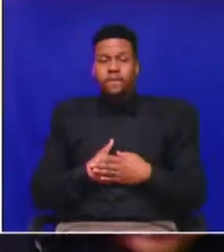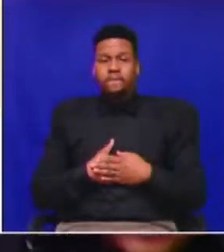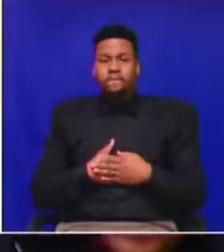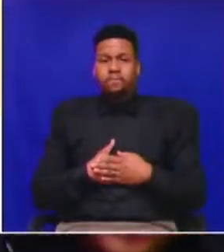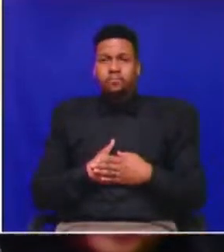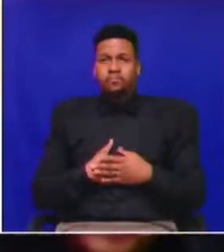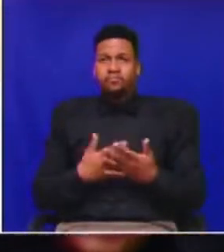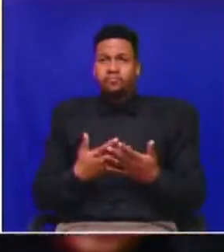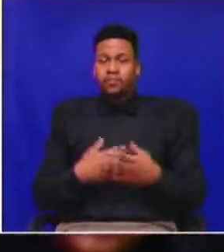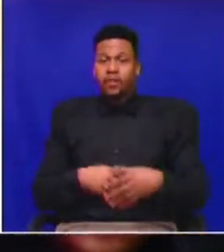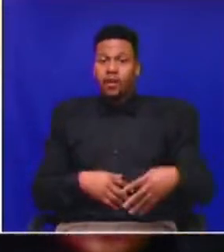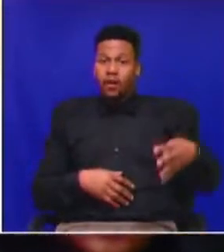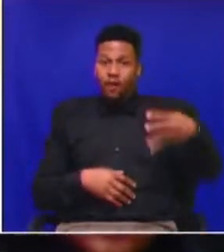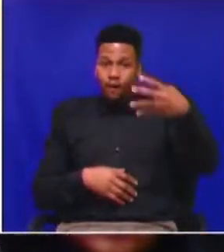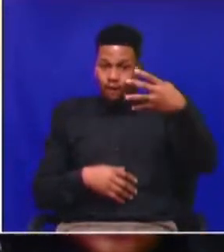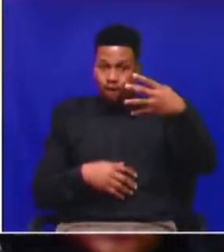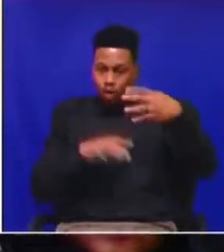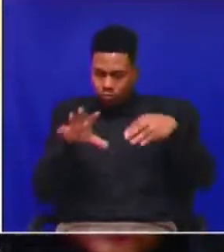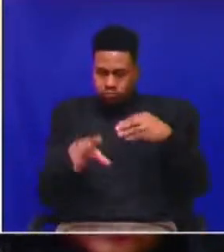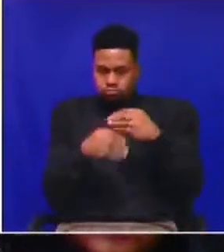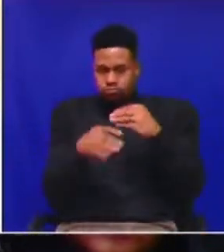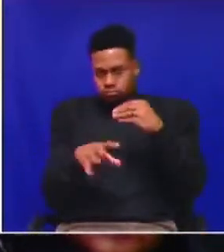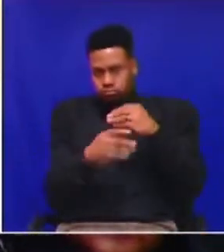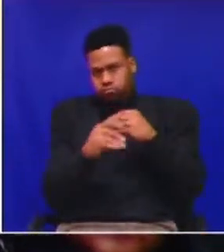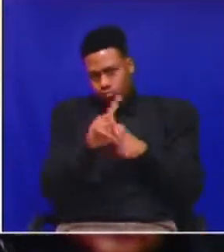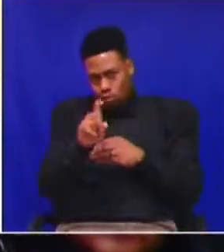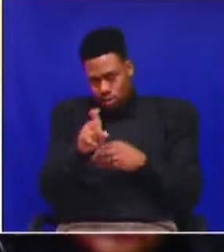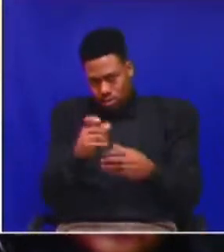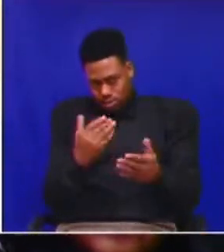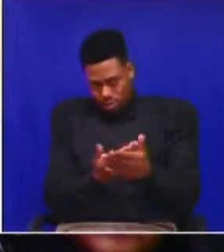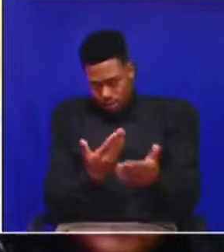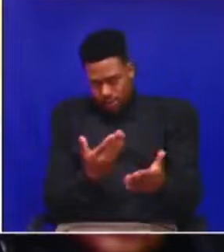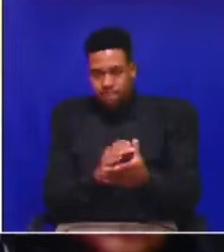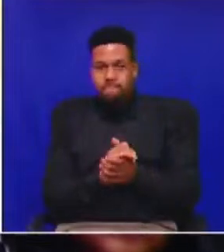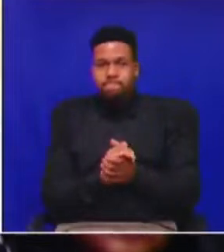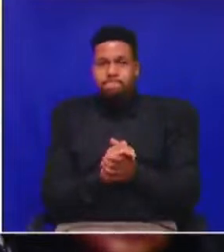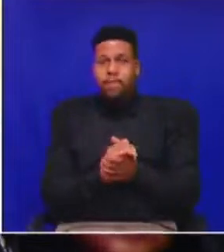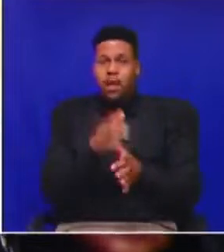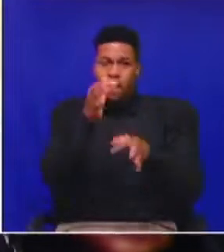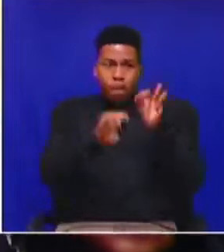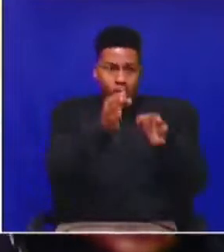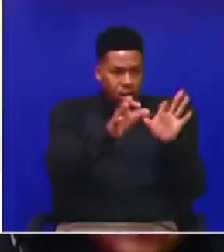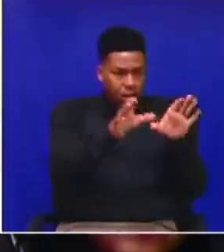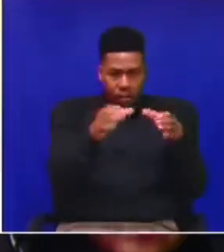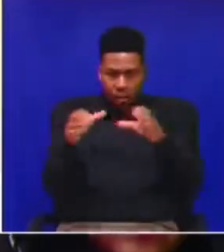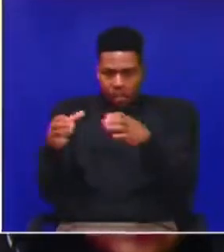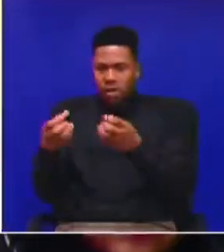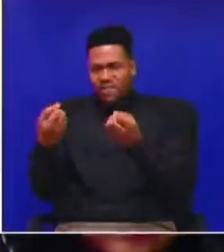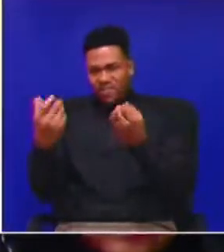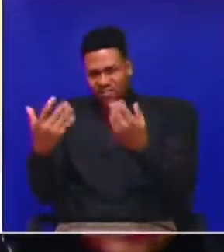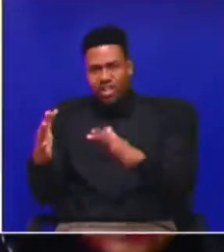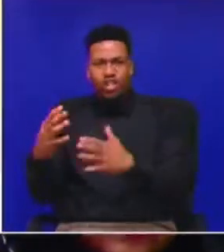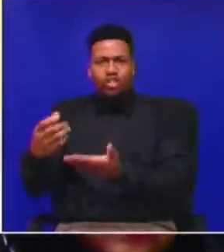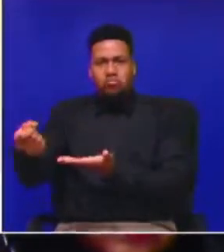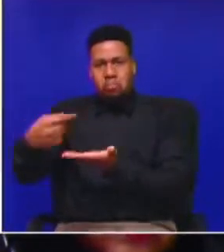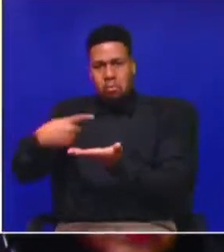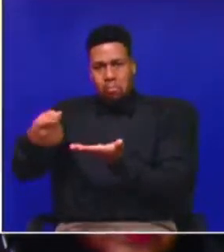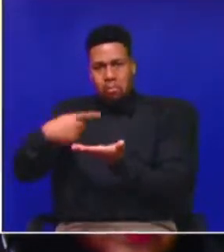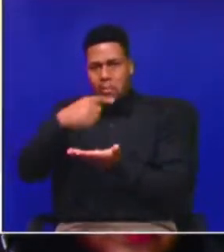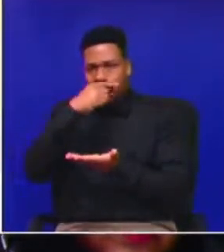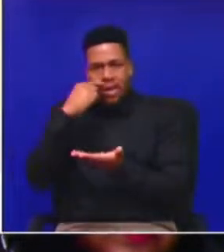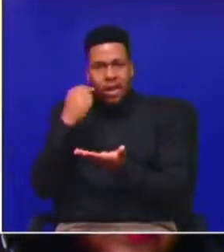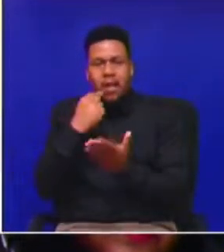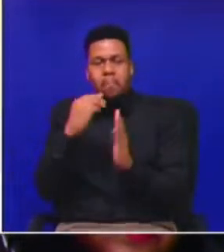There are 4 supplementary questions on each question. Parties have given an indication of which questions their names wish